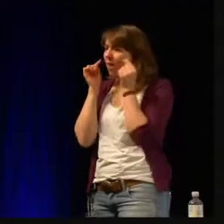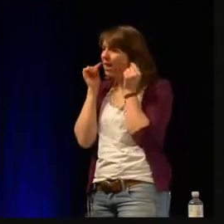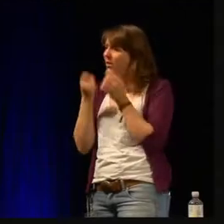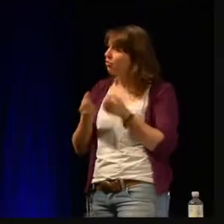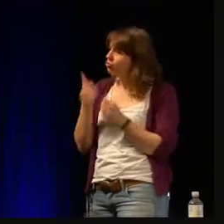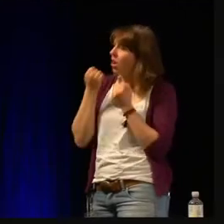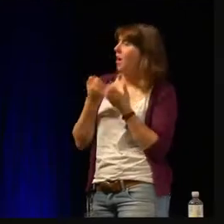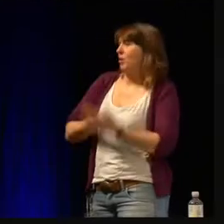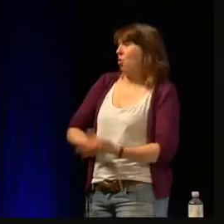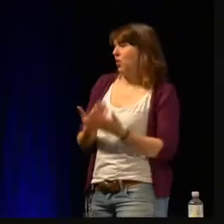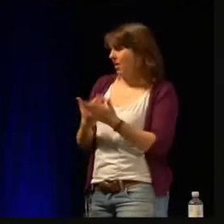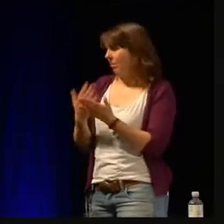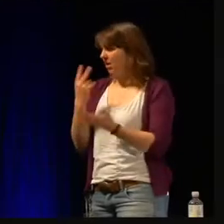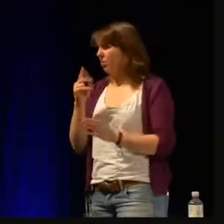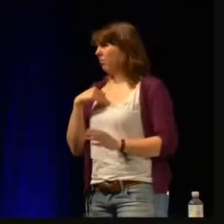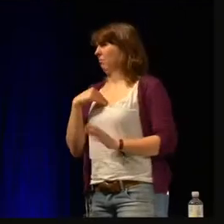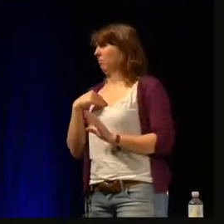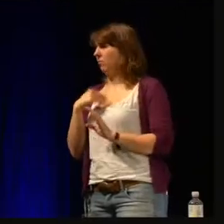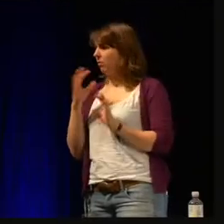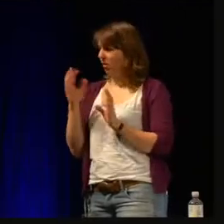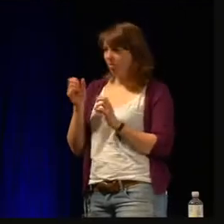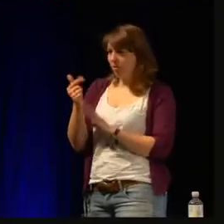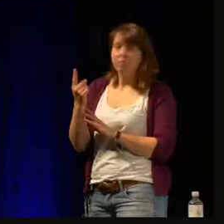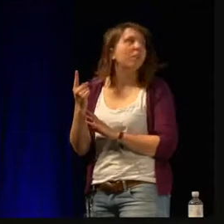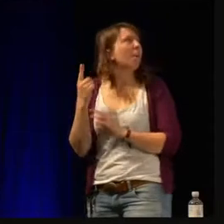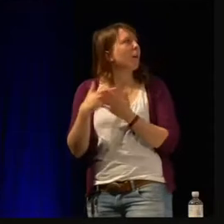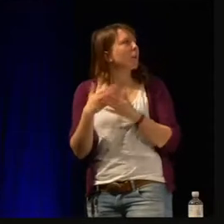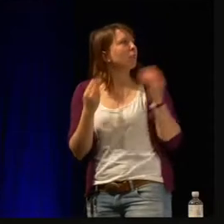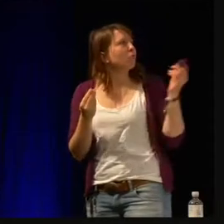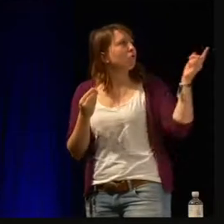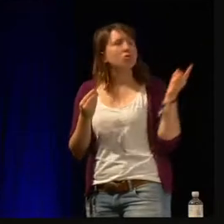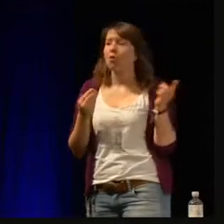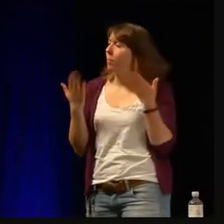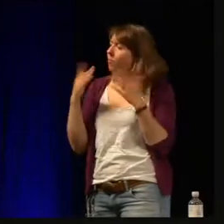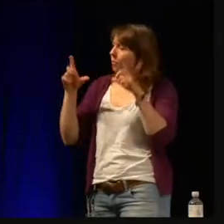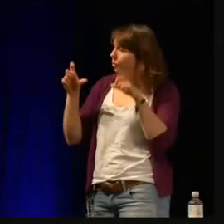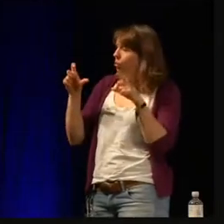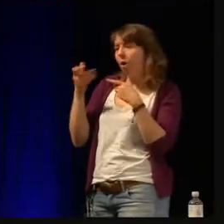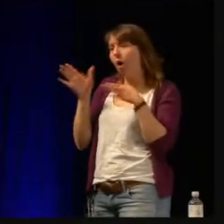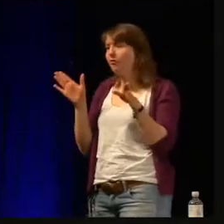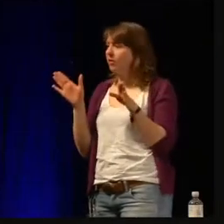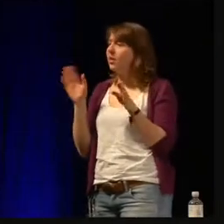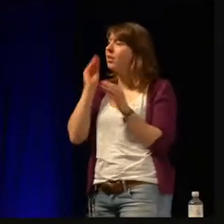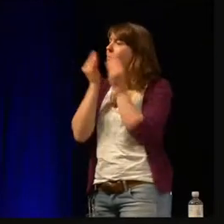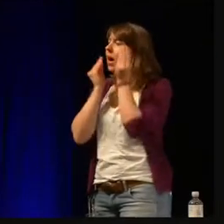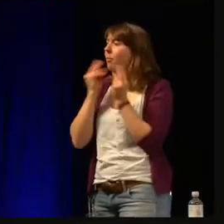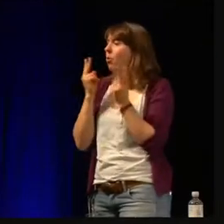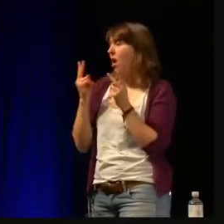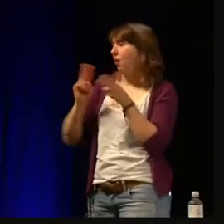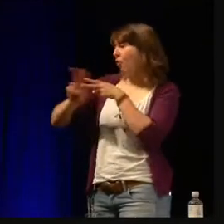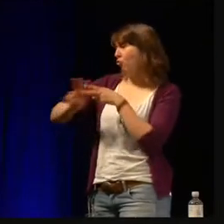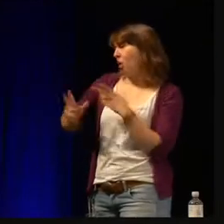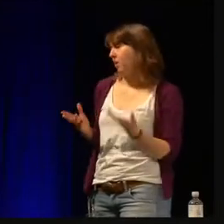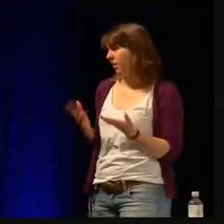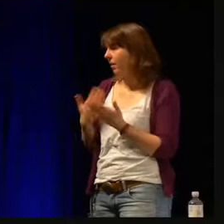into your face, like when your picture is being taken from you in prison. And on the other side, there's a makeup